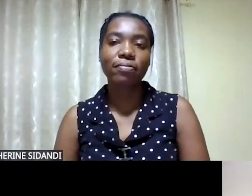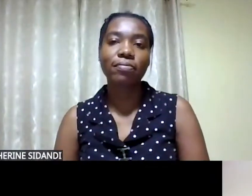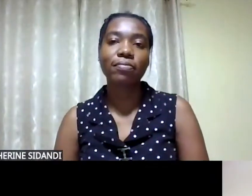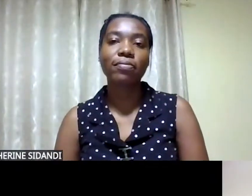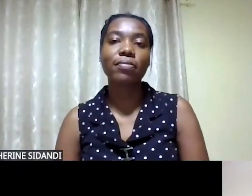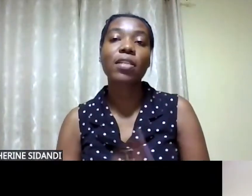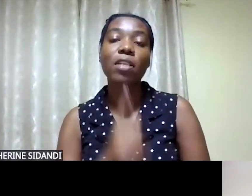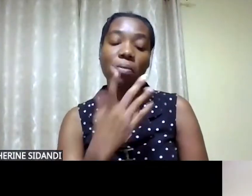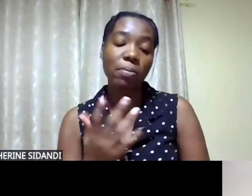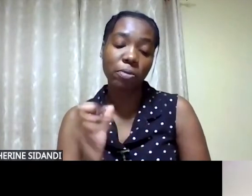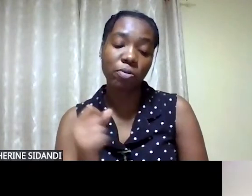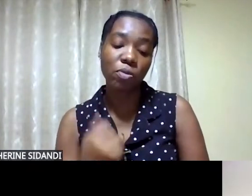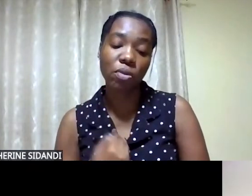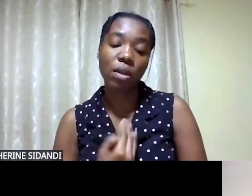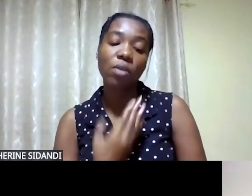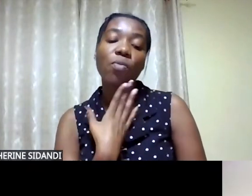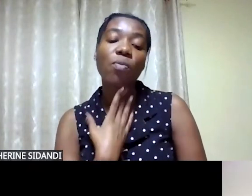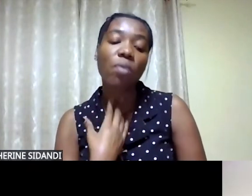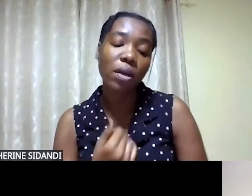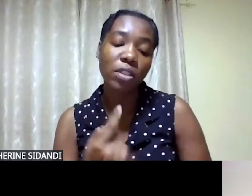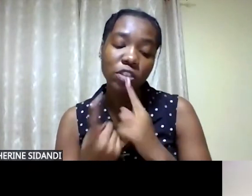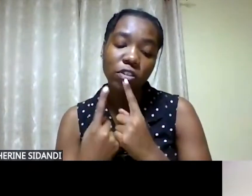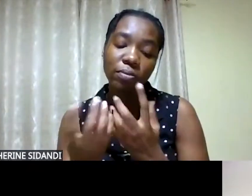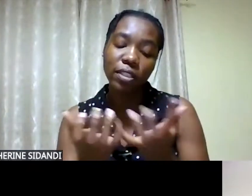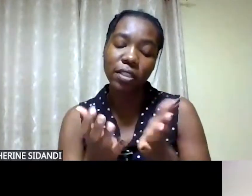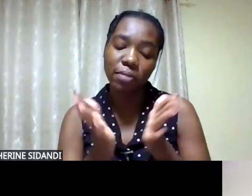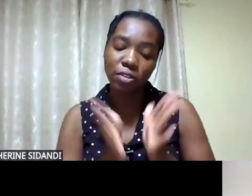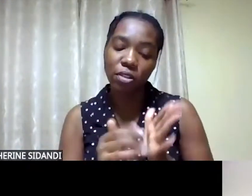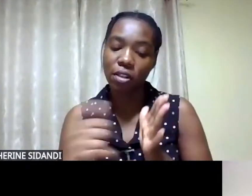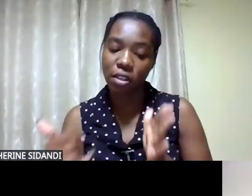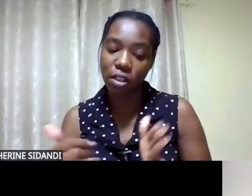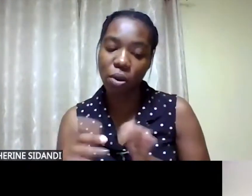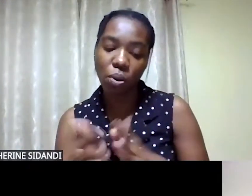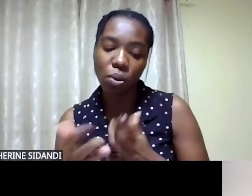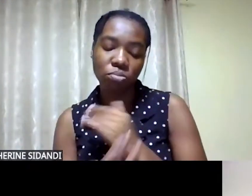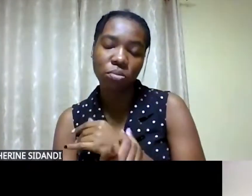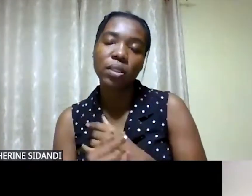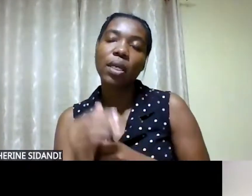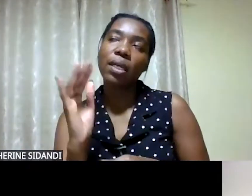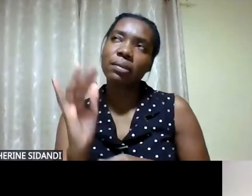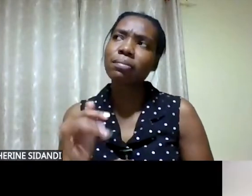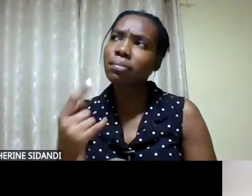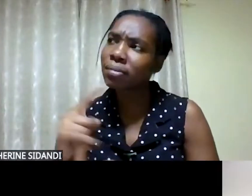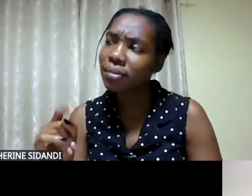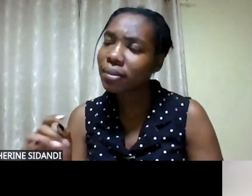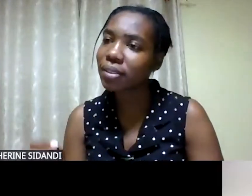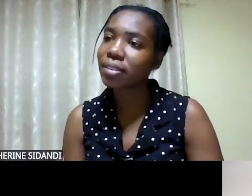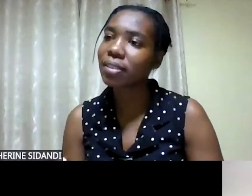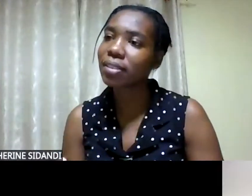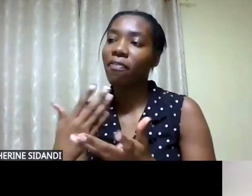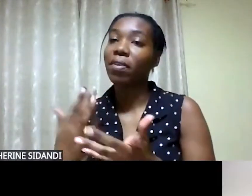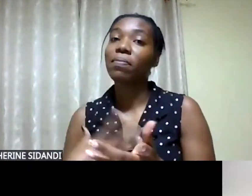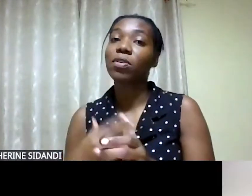to a fellow business person or a consultant so that are we asking the right questions? Are we on the right track? Is this the real